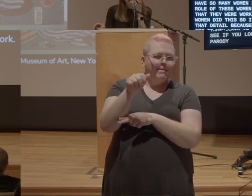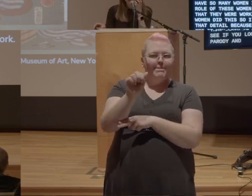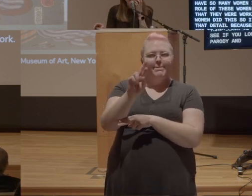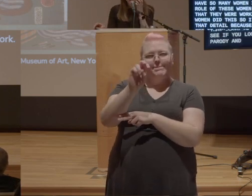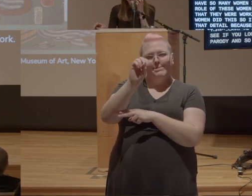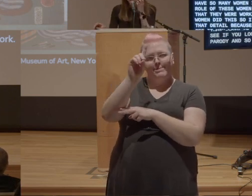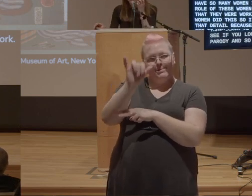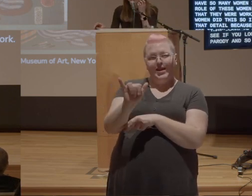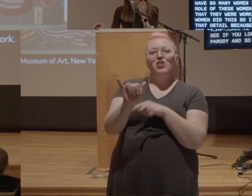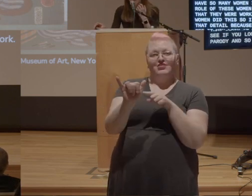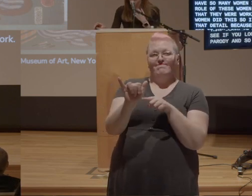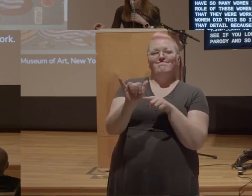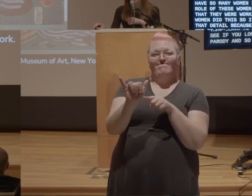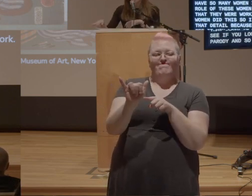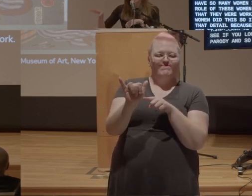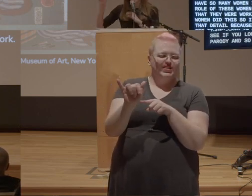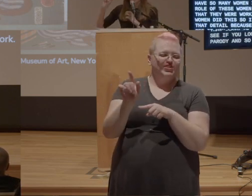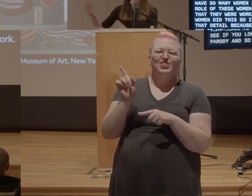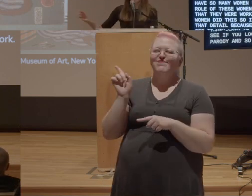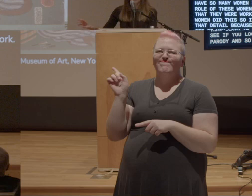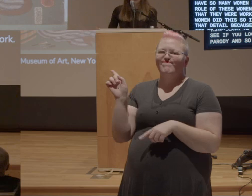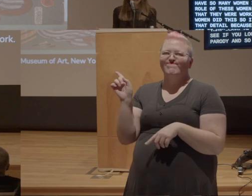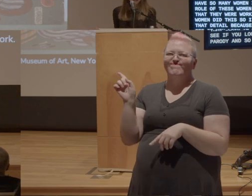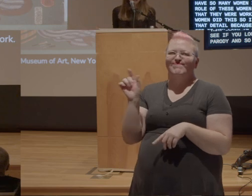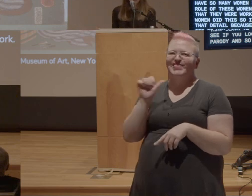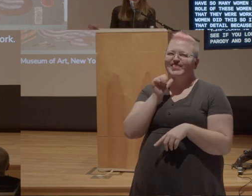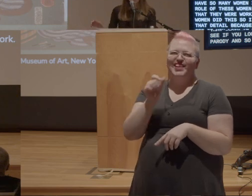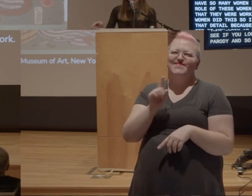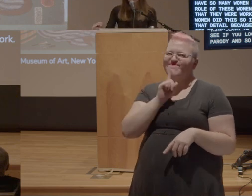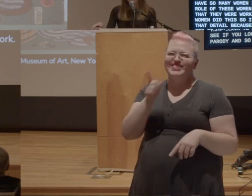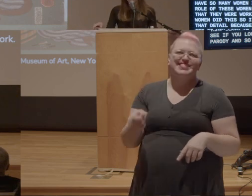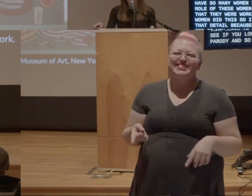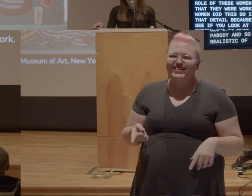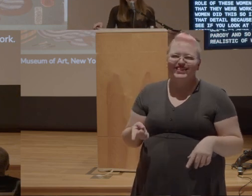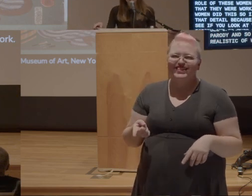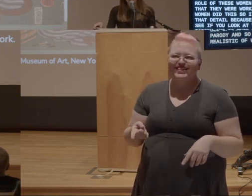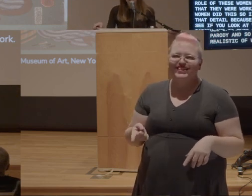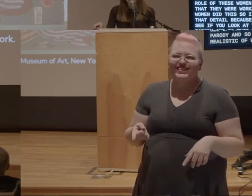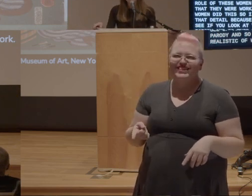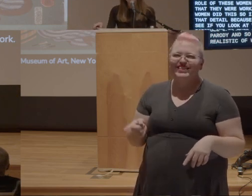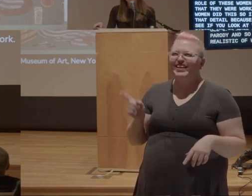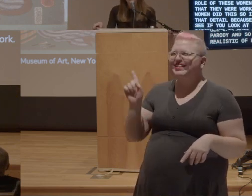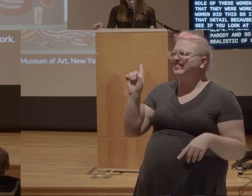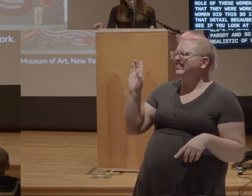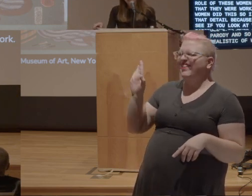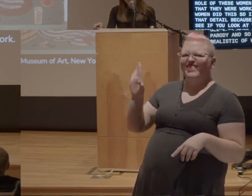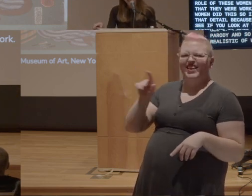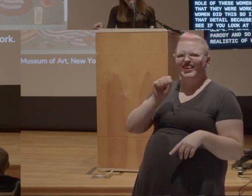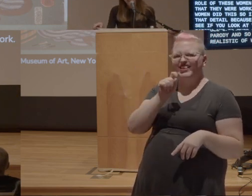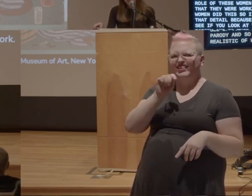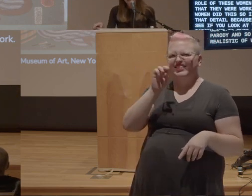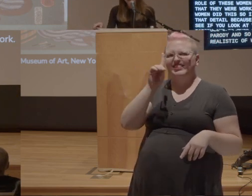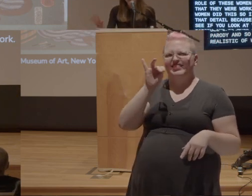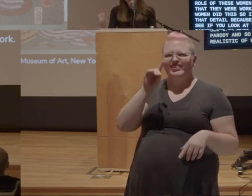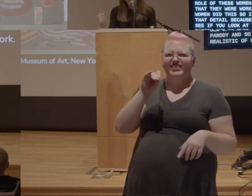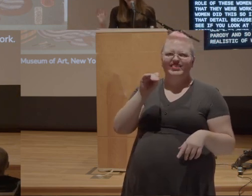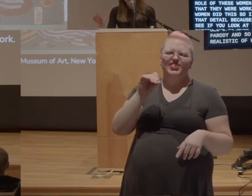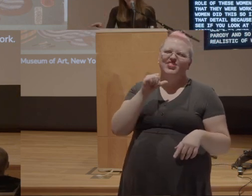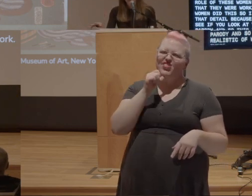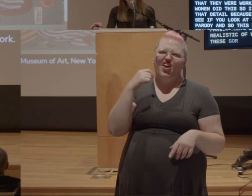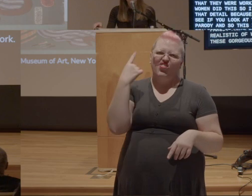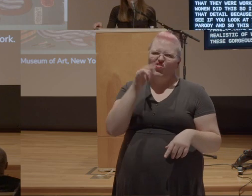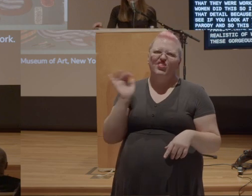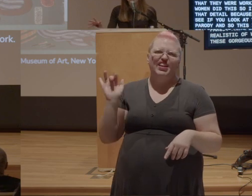so this isn't actually totally realistic of what the studio looks like. So it's these